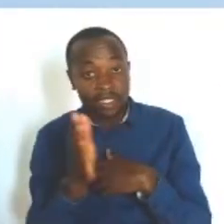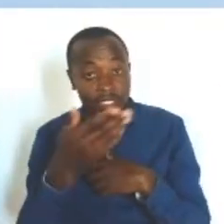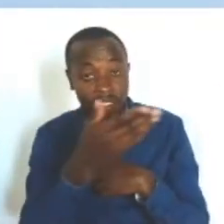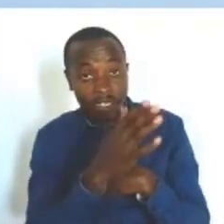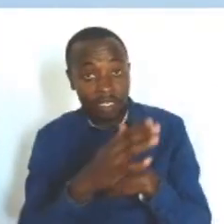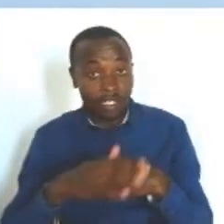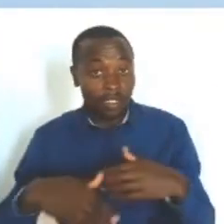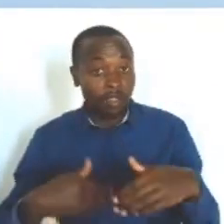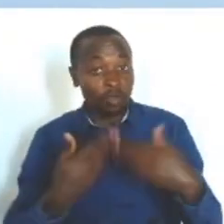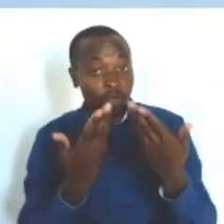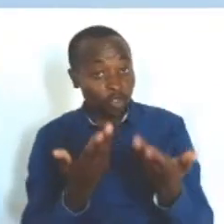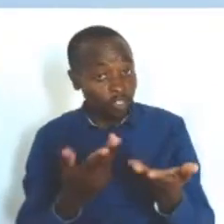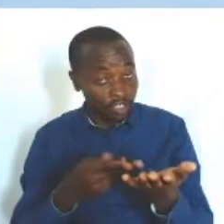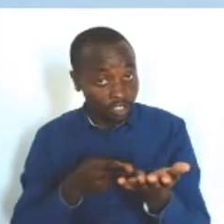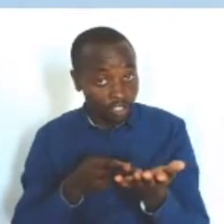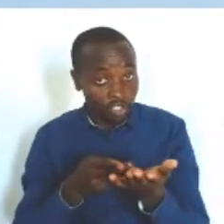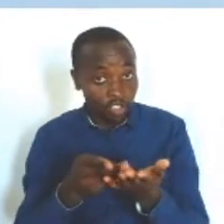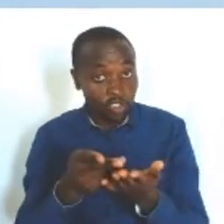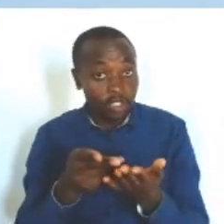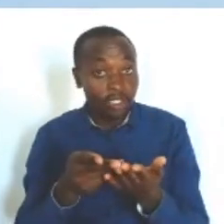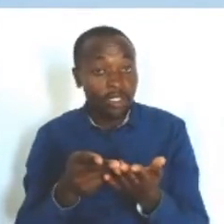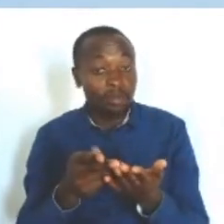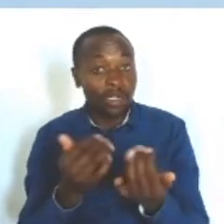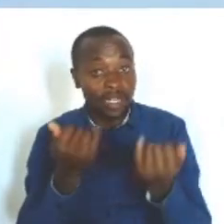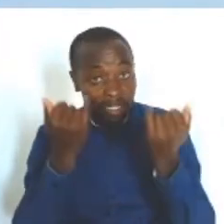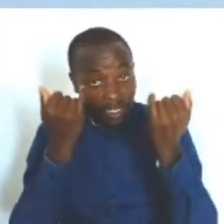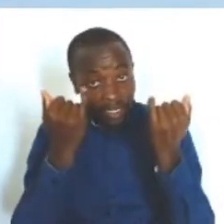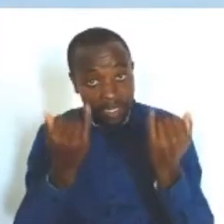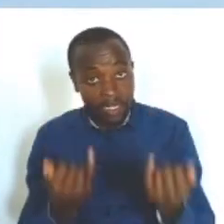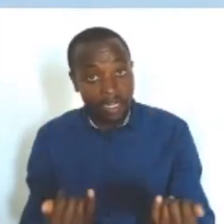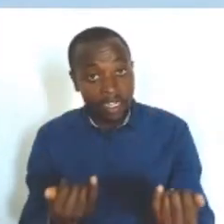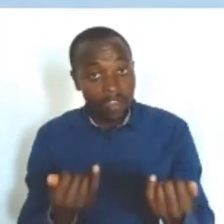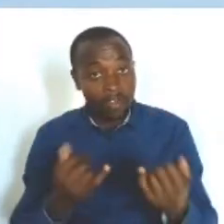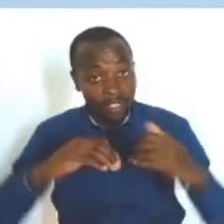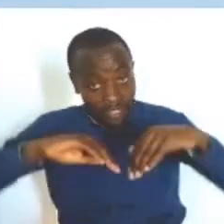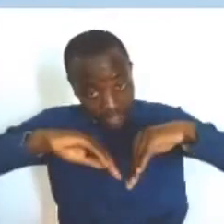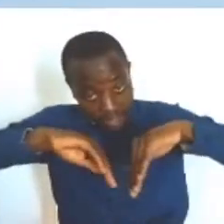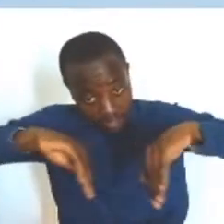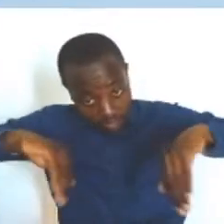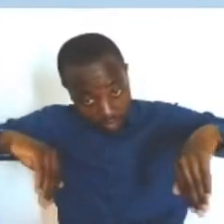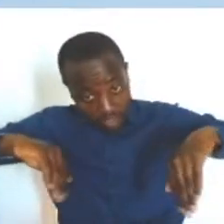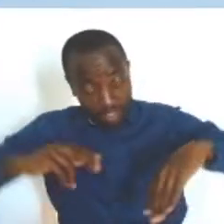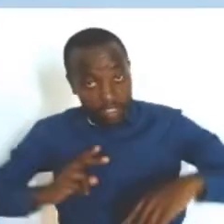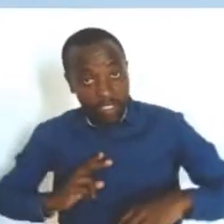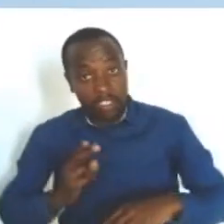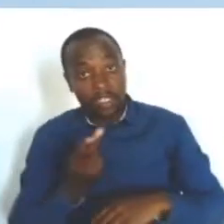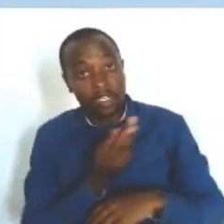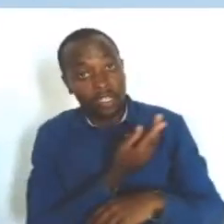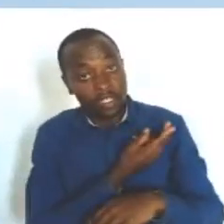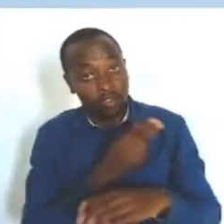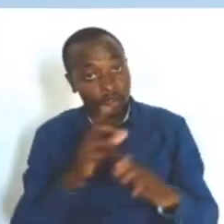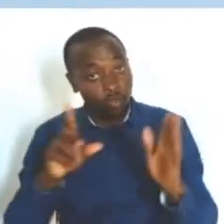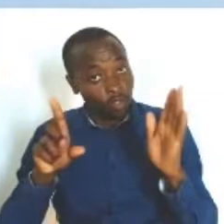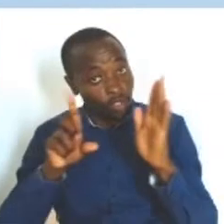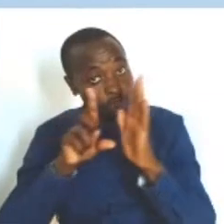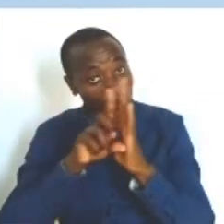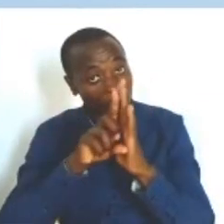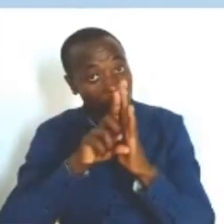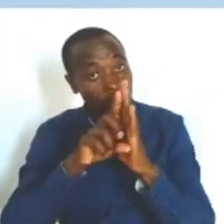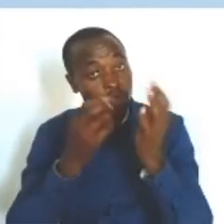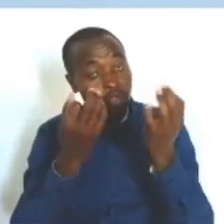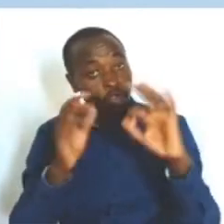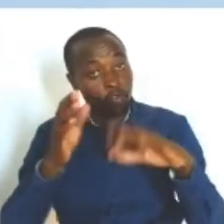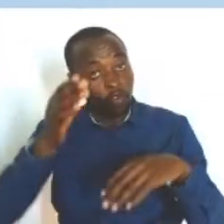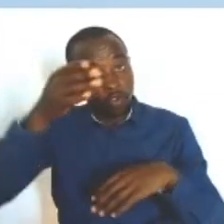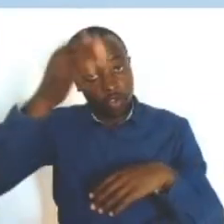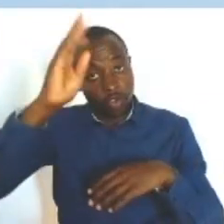innocently, but now it has divided us from the principles and the rules of God. We want